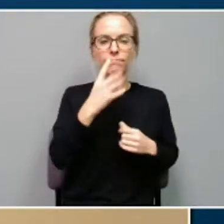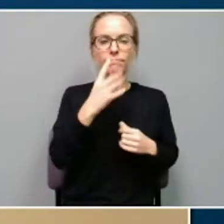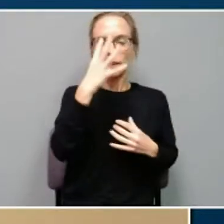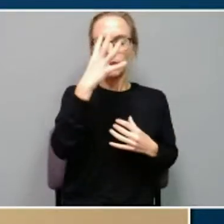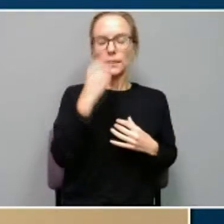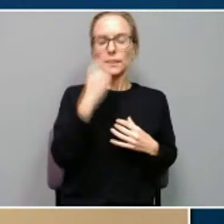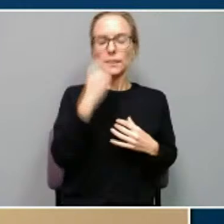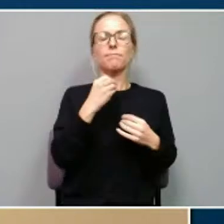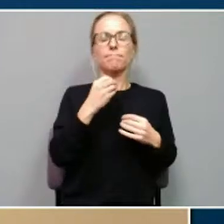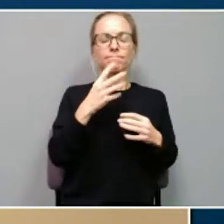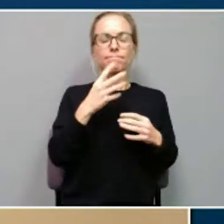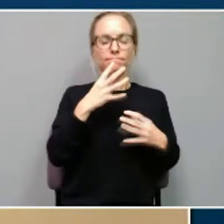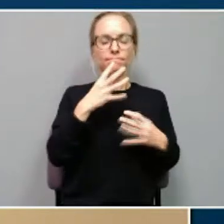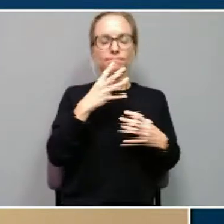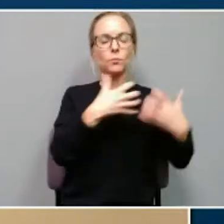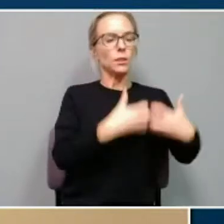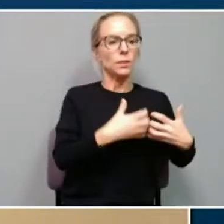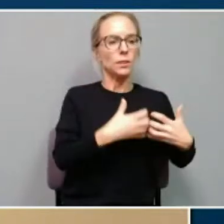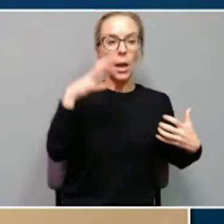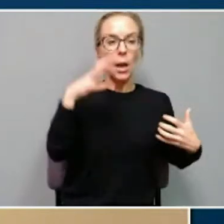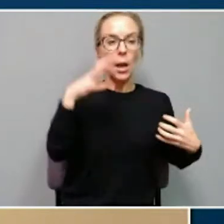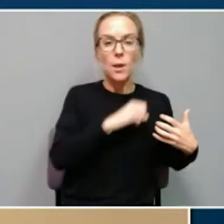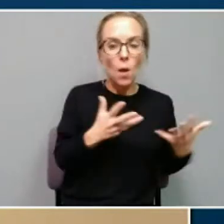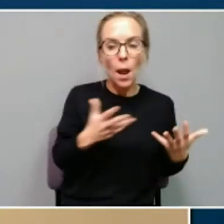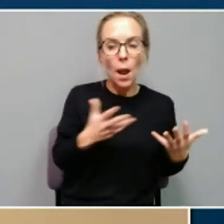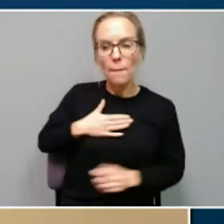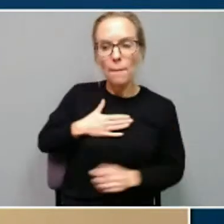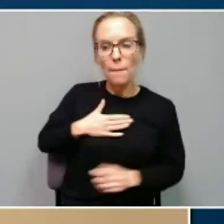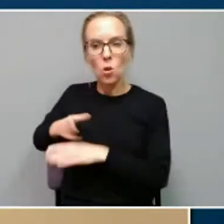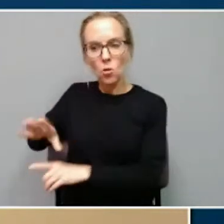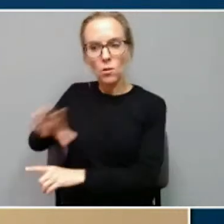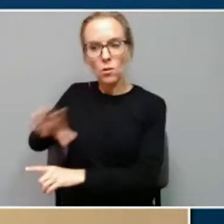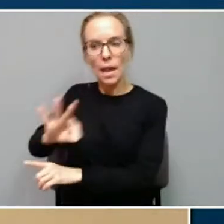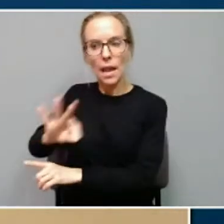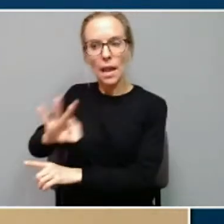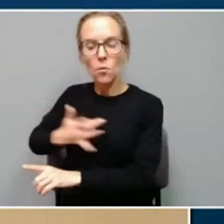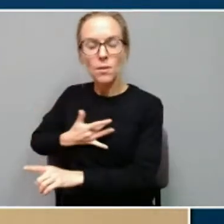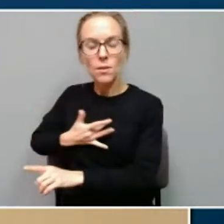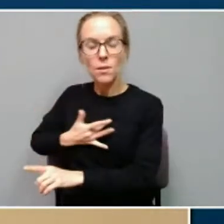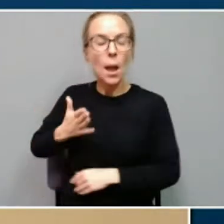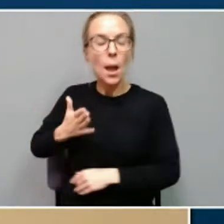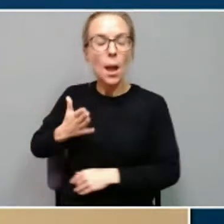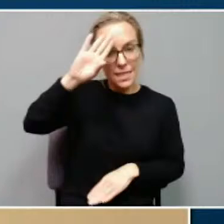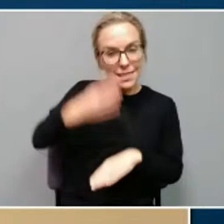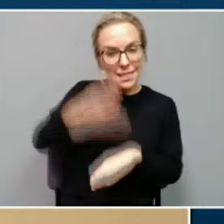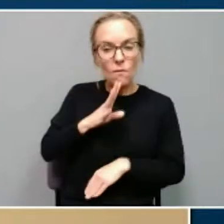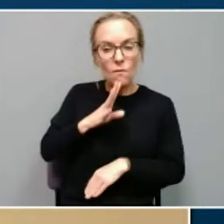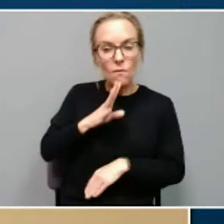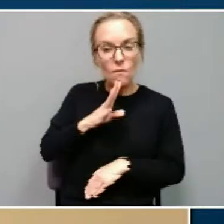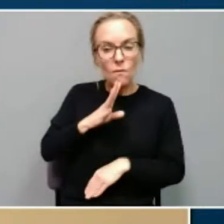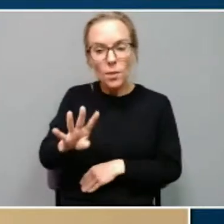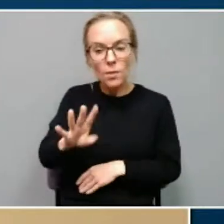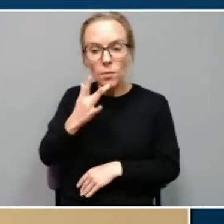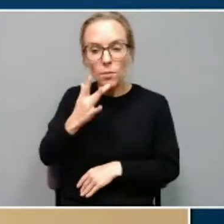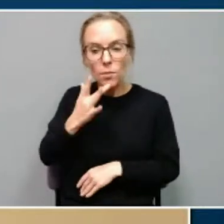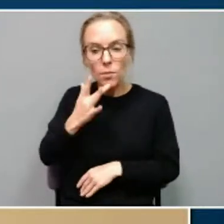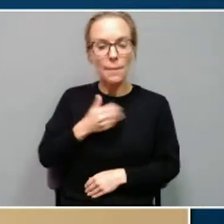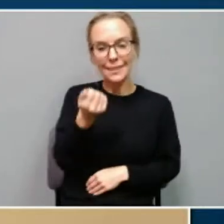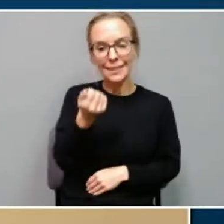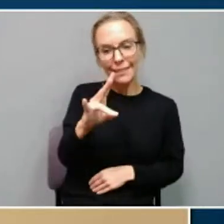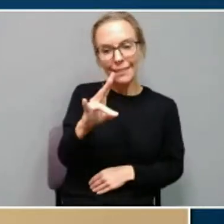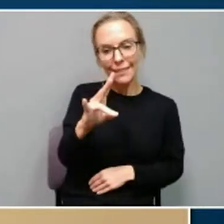missed my daughter's 9th birthday, my son's 4th birthday, my 17th wedding